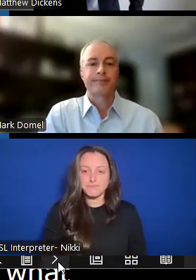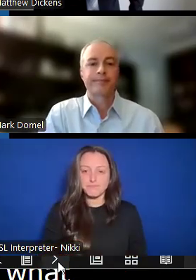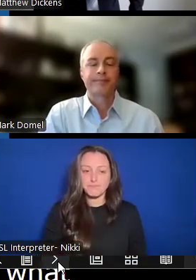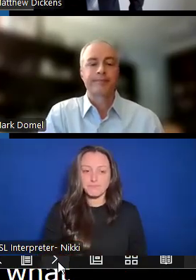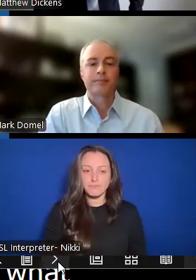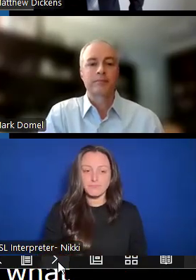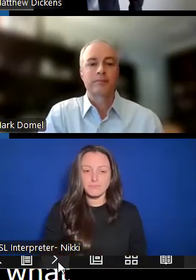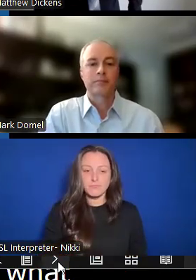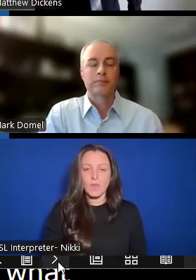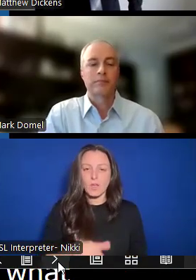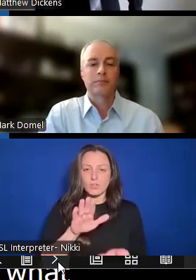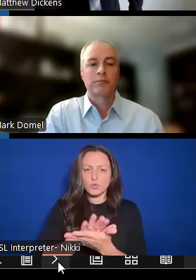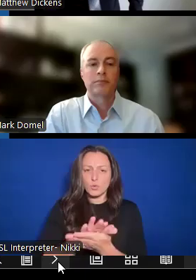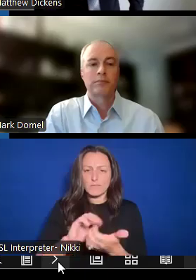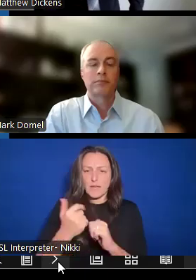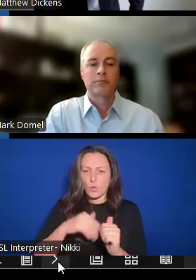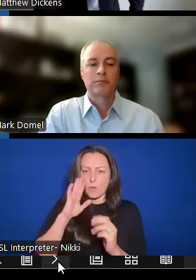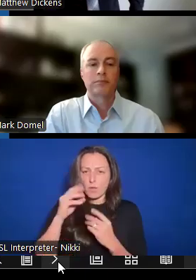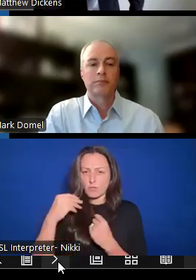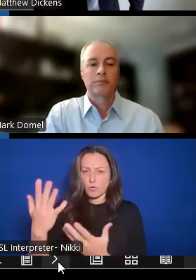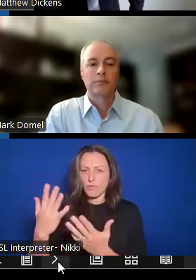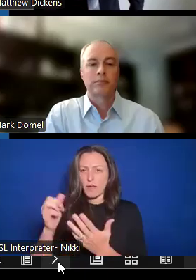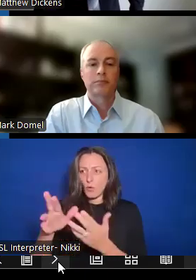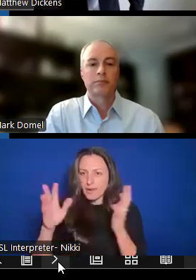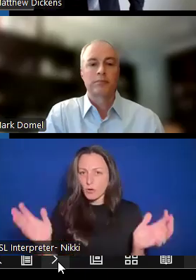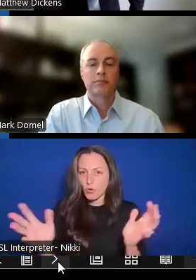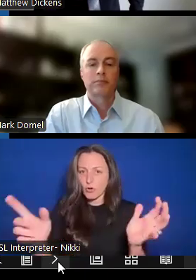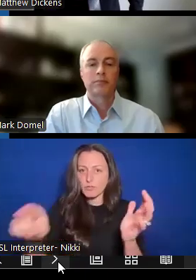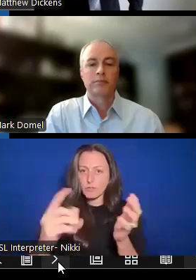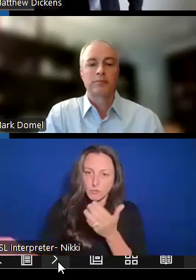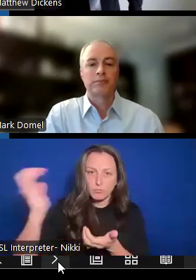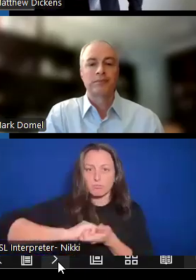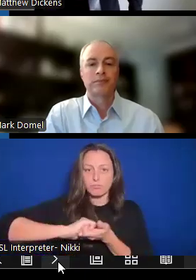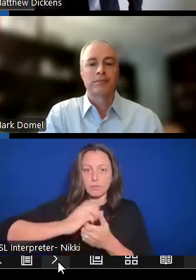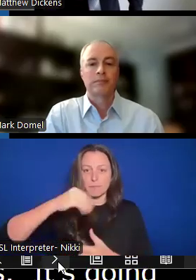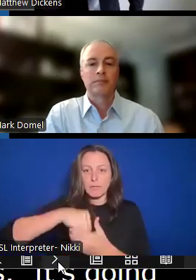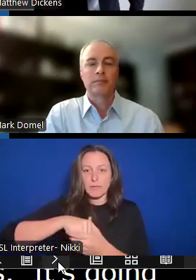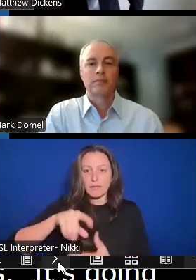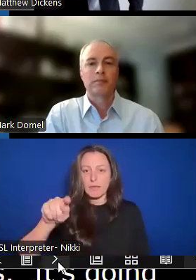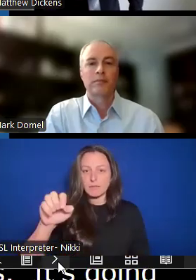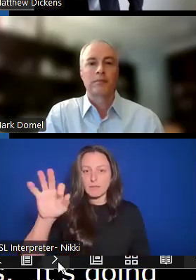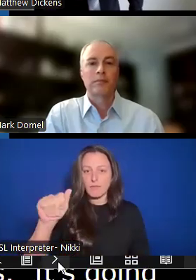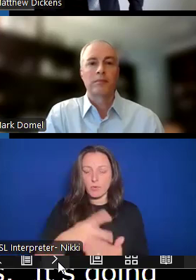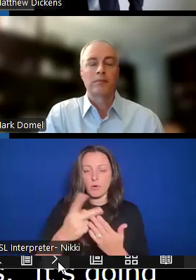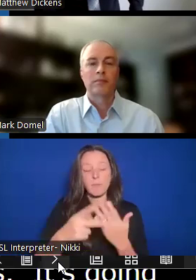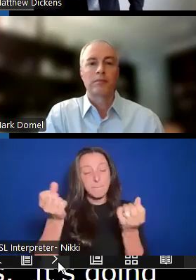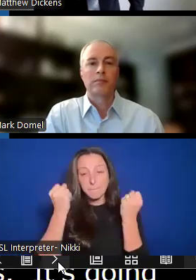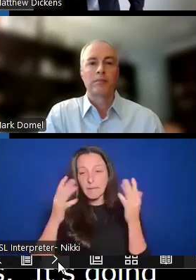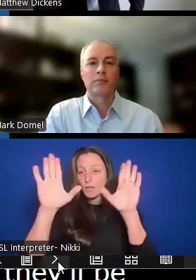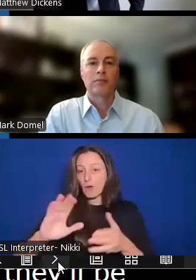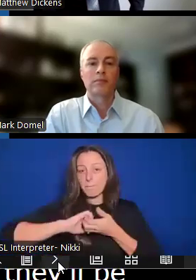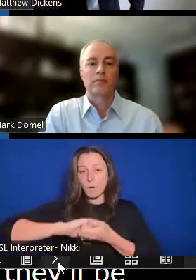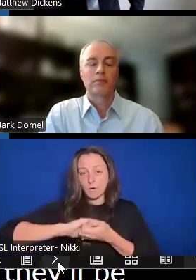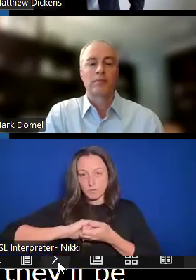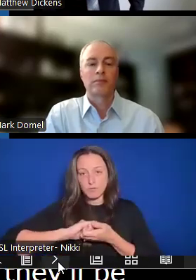How are schools being notified or encouraged to become a partner of the program? We have a lot of great partners out there that have